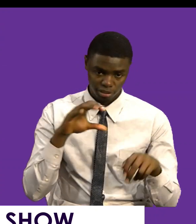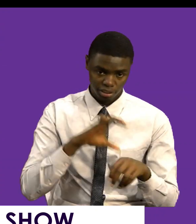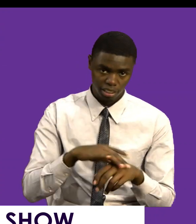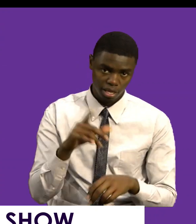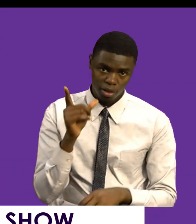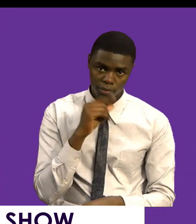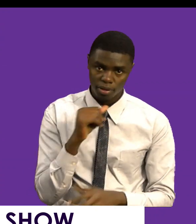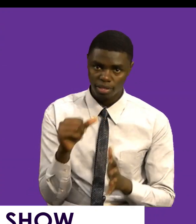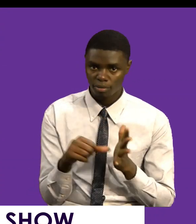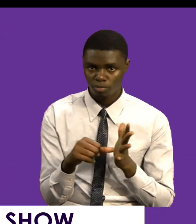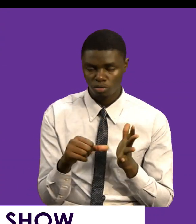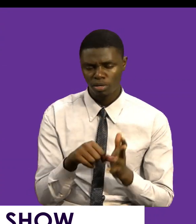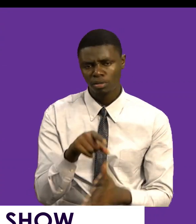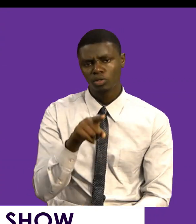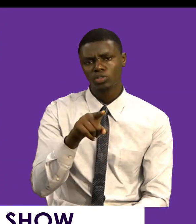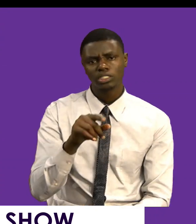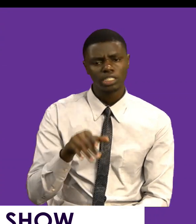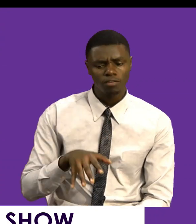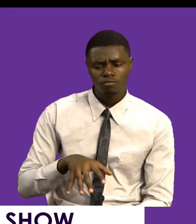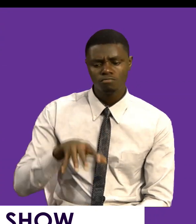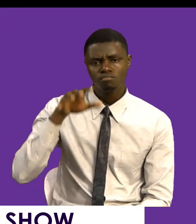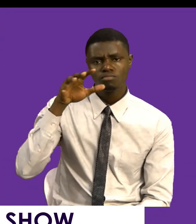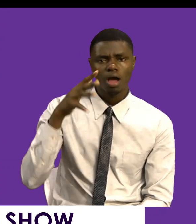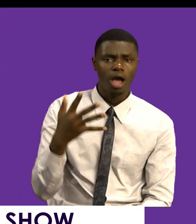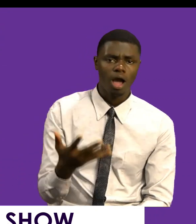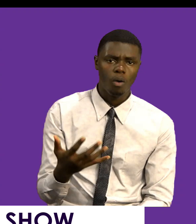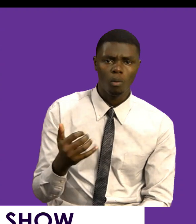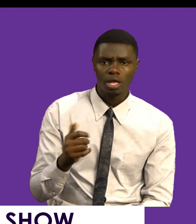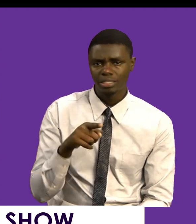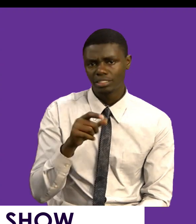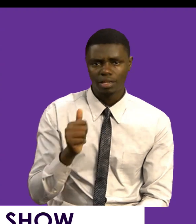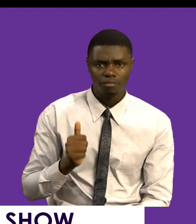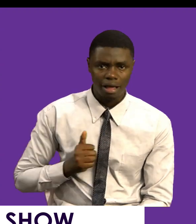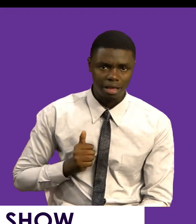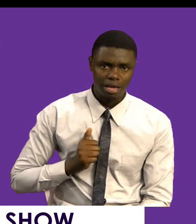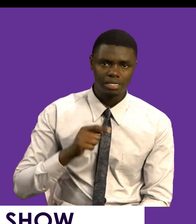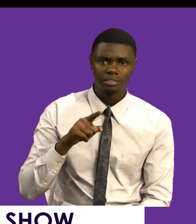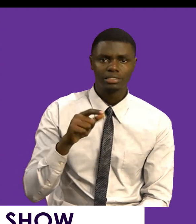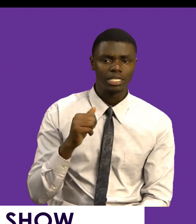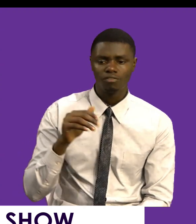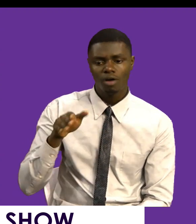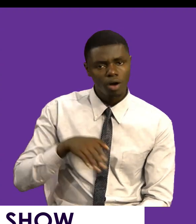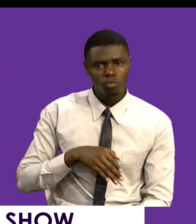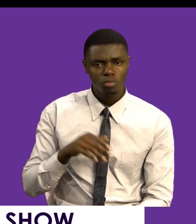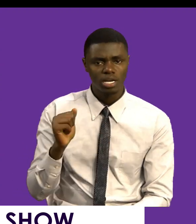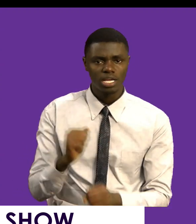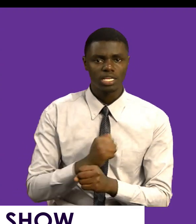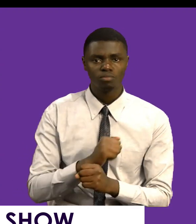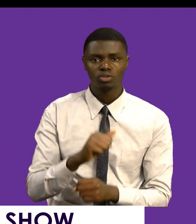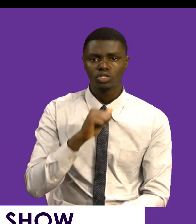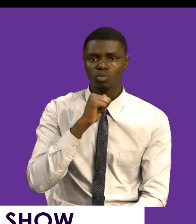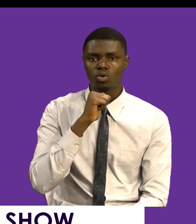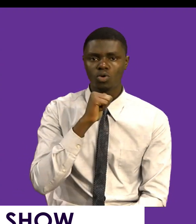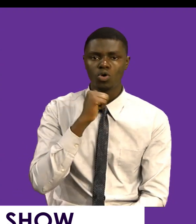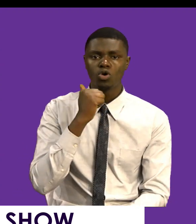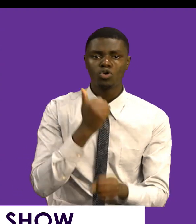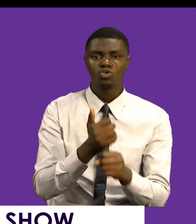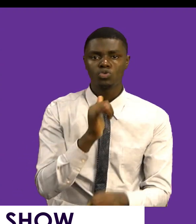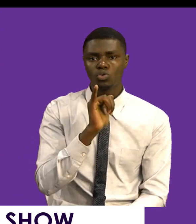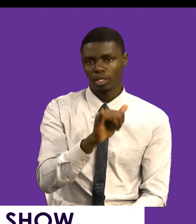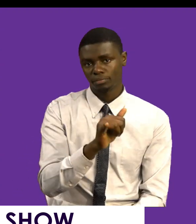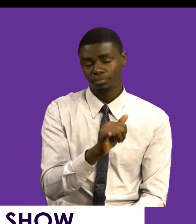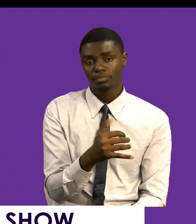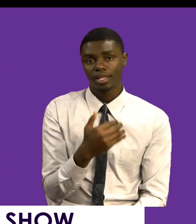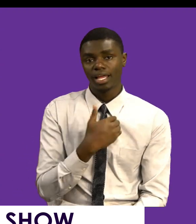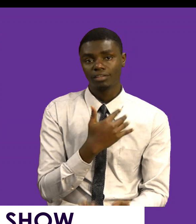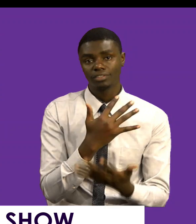Were you always, brought down? You're a girl. You can't do that. You're a woman. There is a